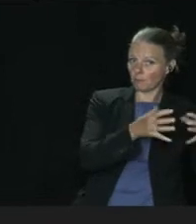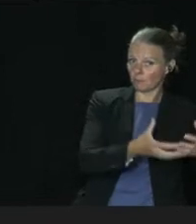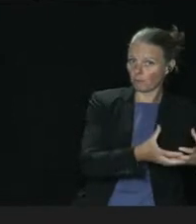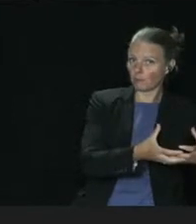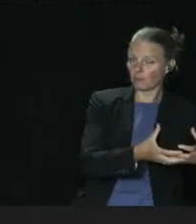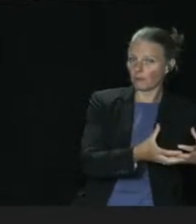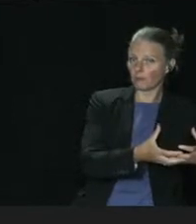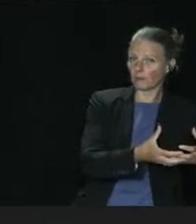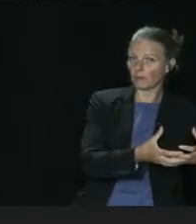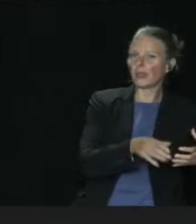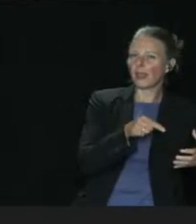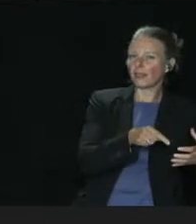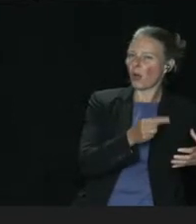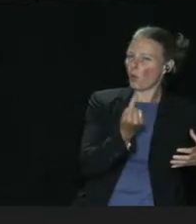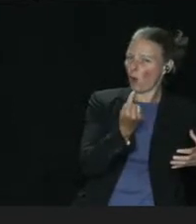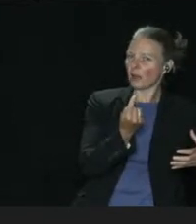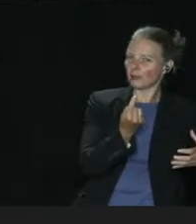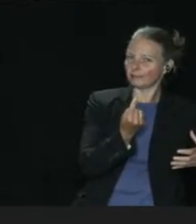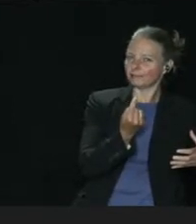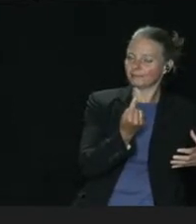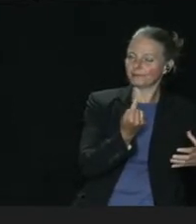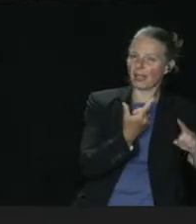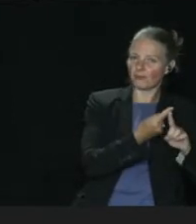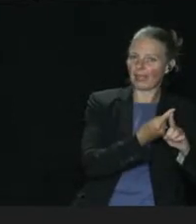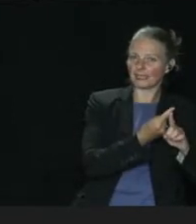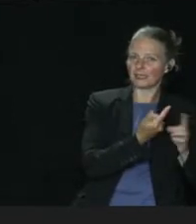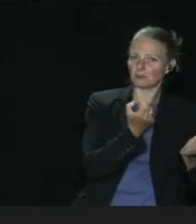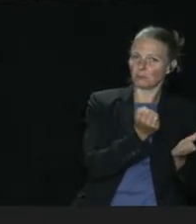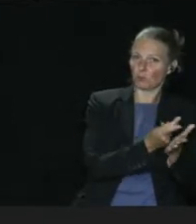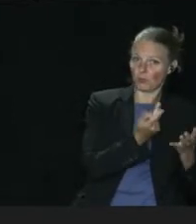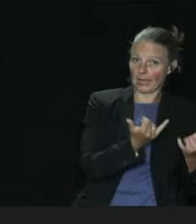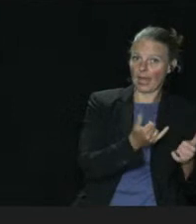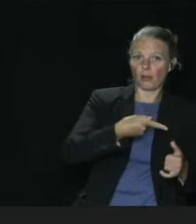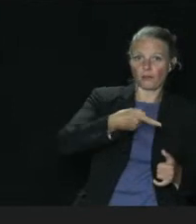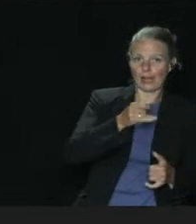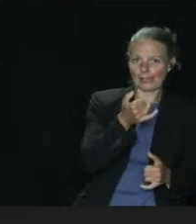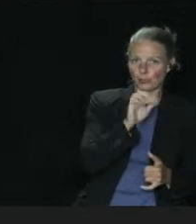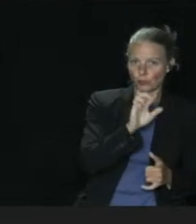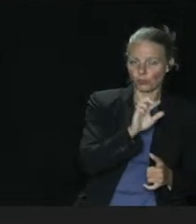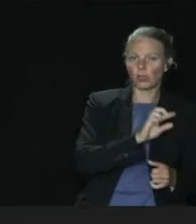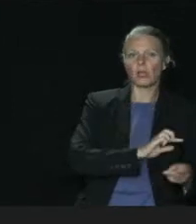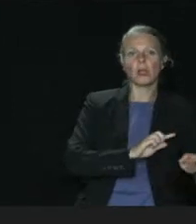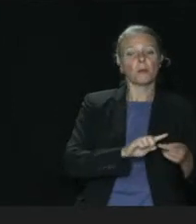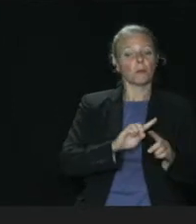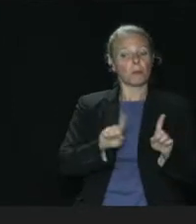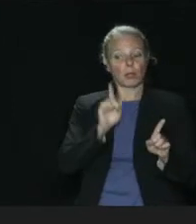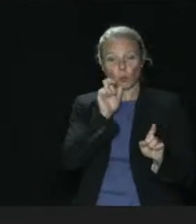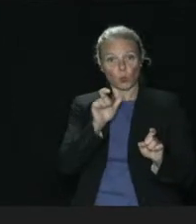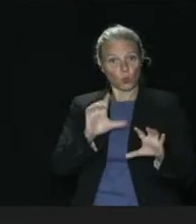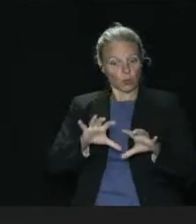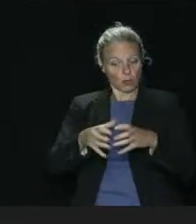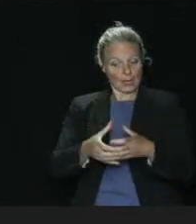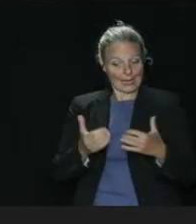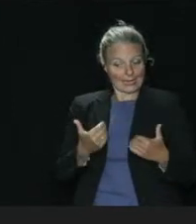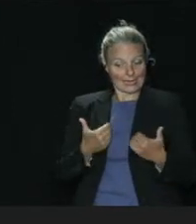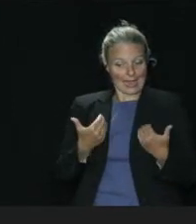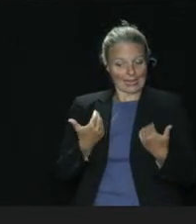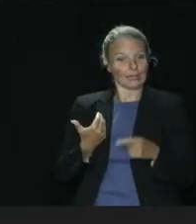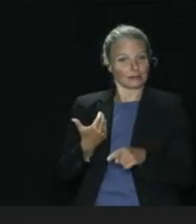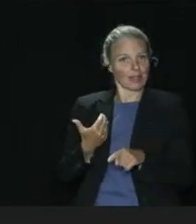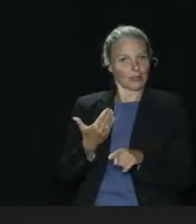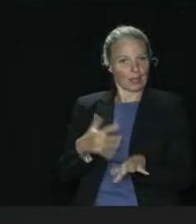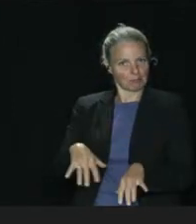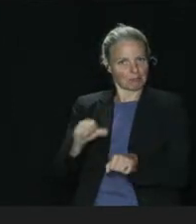vaccine that's authorized at the moment, but also for the younger people, the younger kids that for which the clinical trials are ongoing.